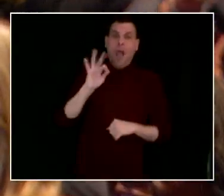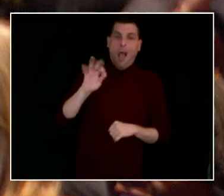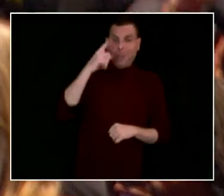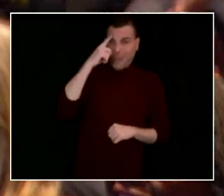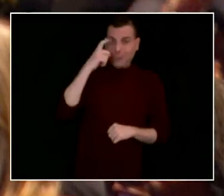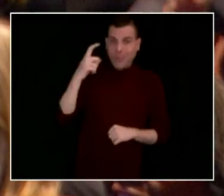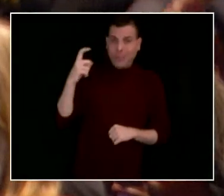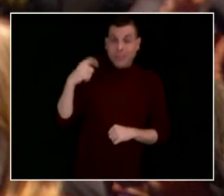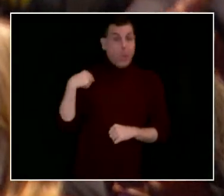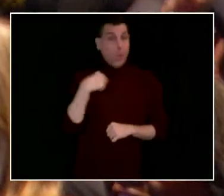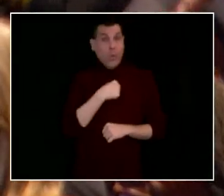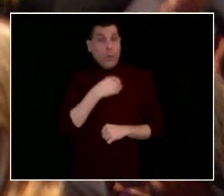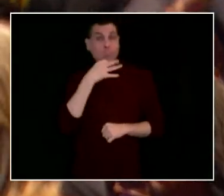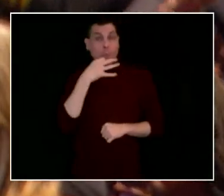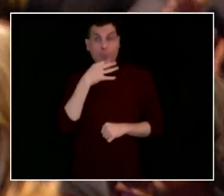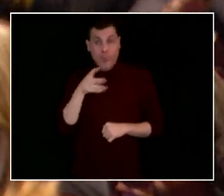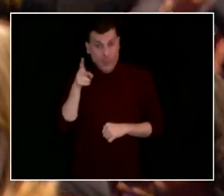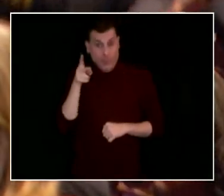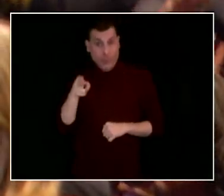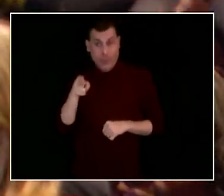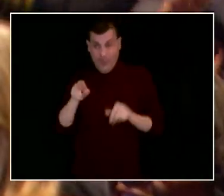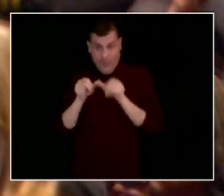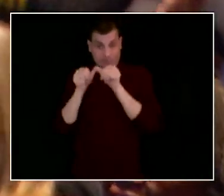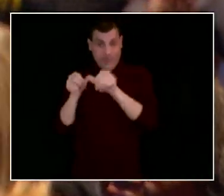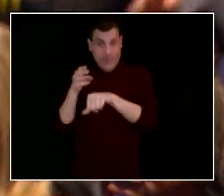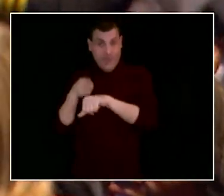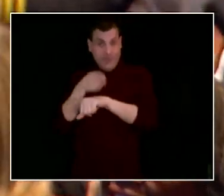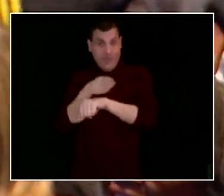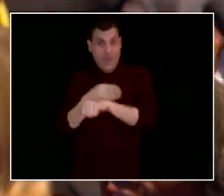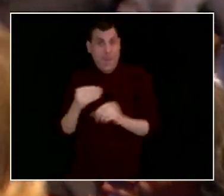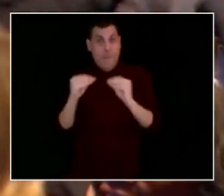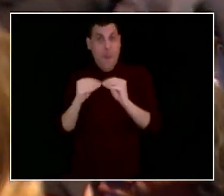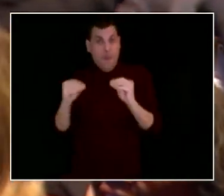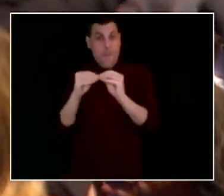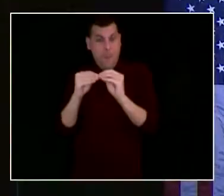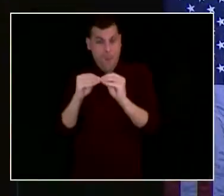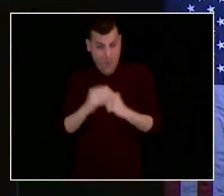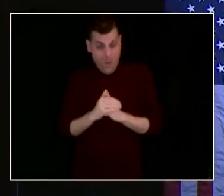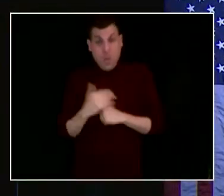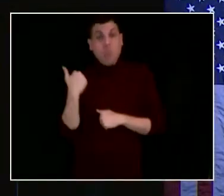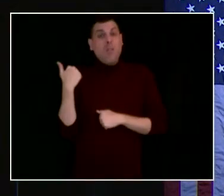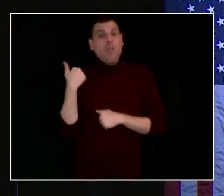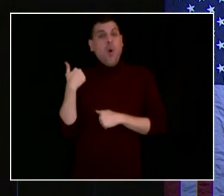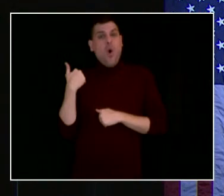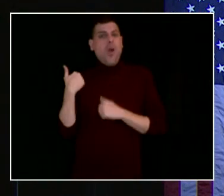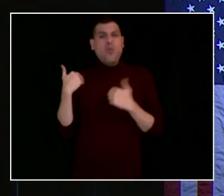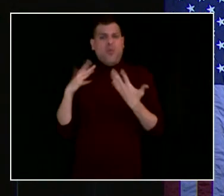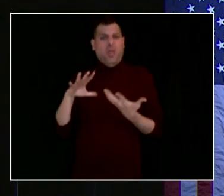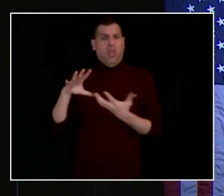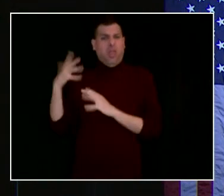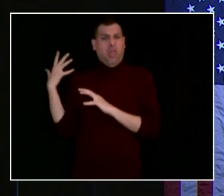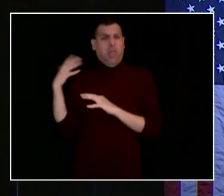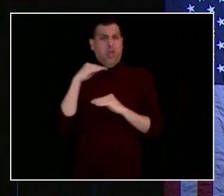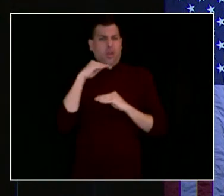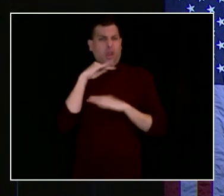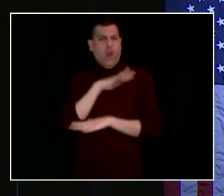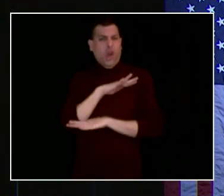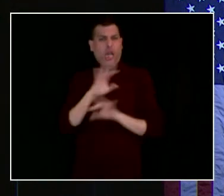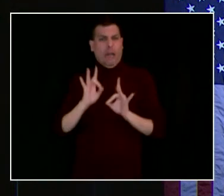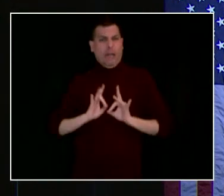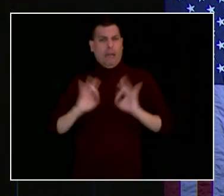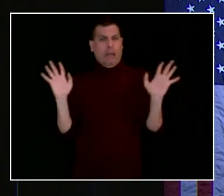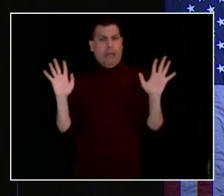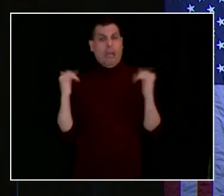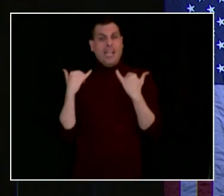What was once a dilapidated field will reopen as a vibrant place for young people to play baseball,